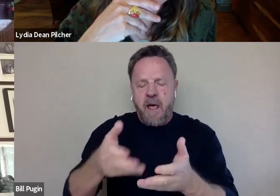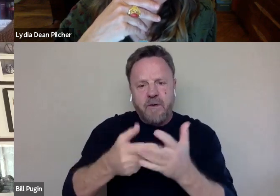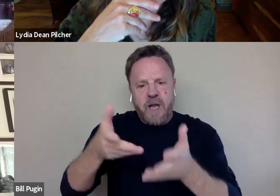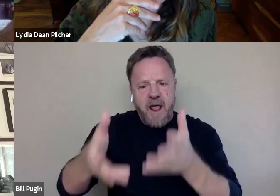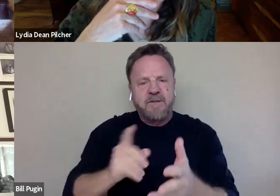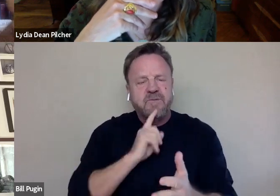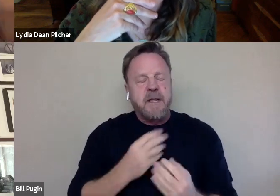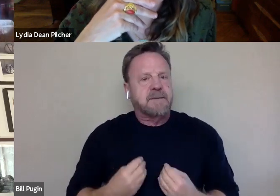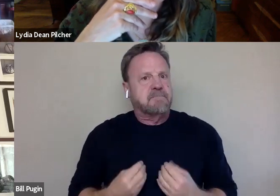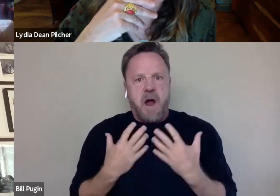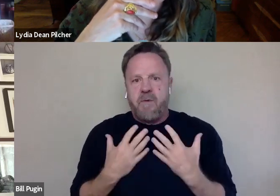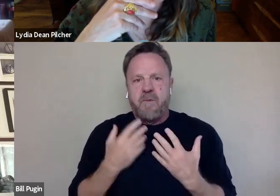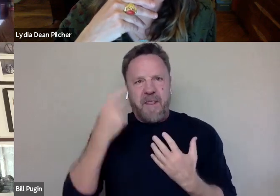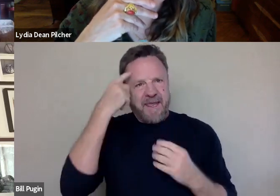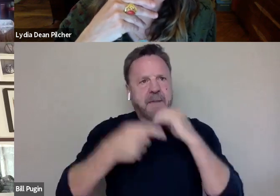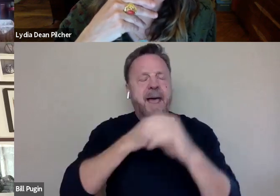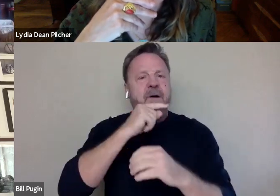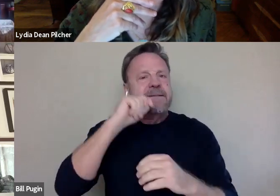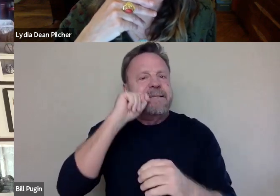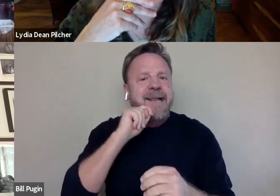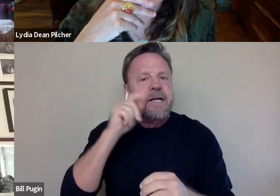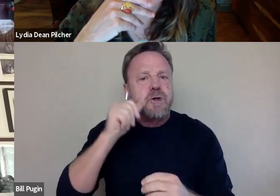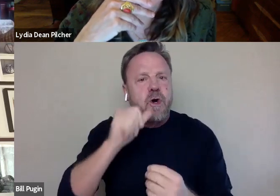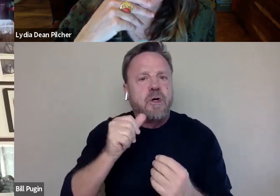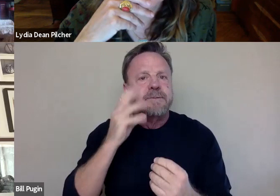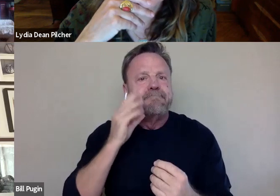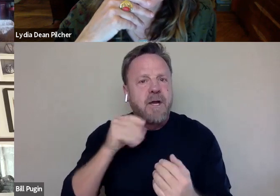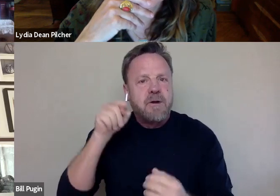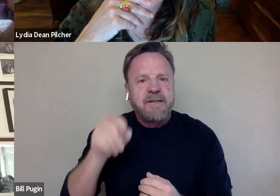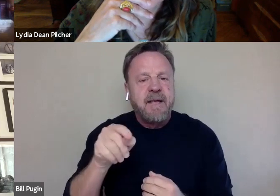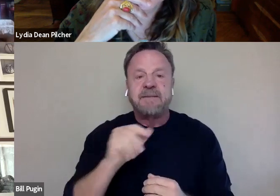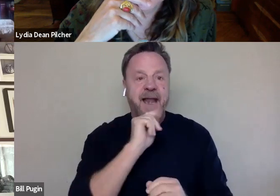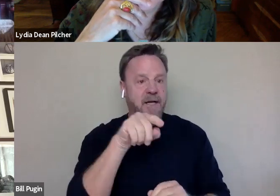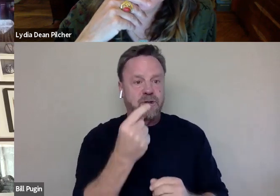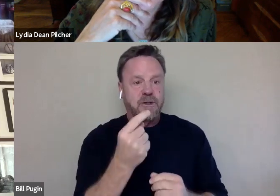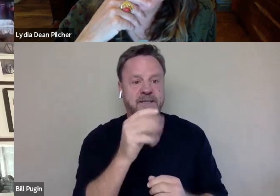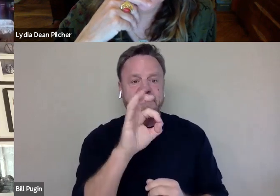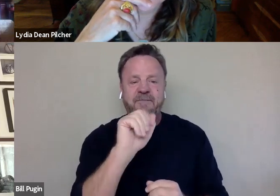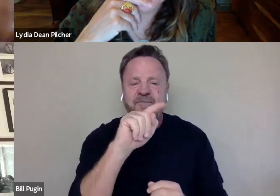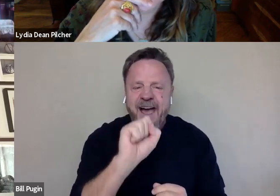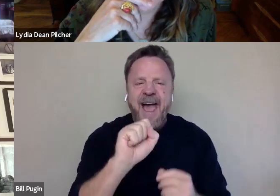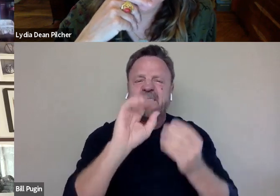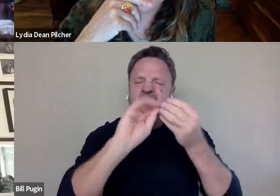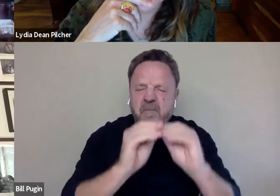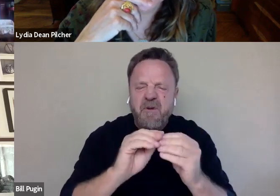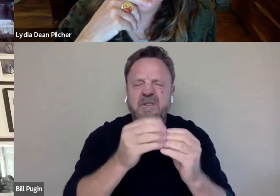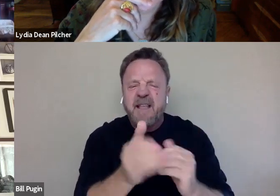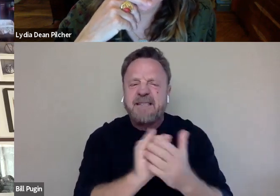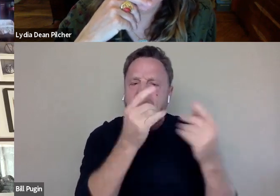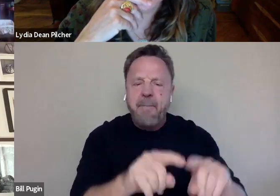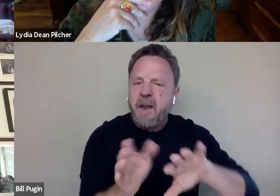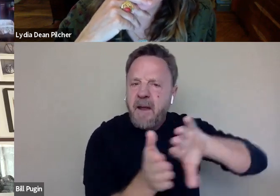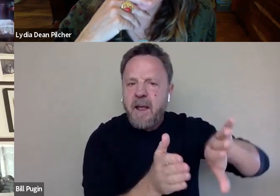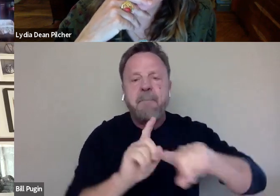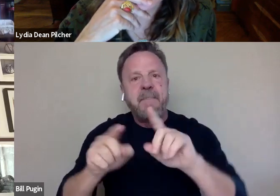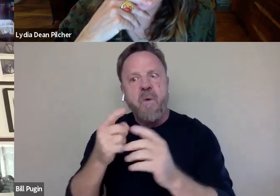thinking about the idea of teenage girls going through this, because it's not just the facts and figures of what happened, it's what